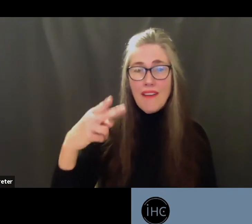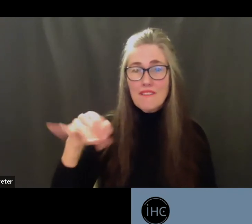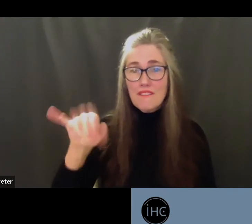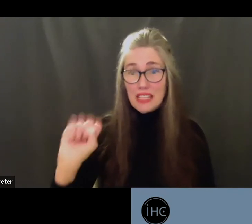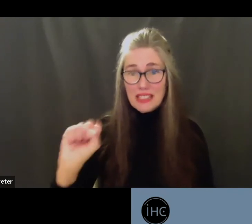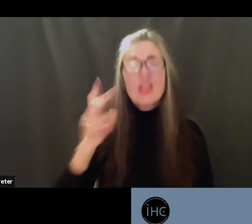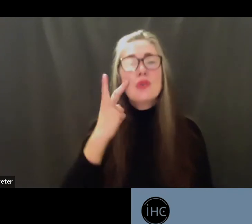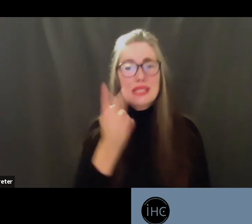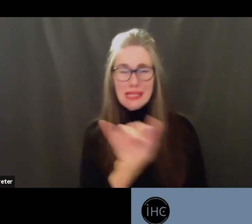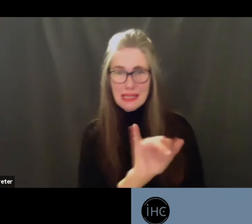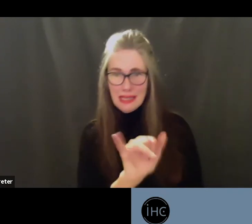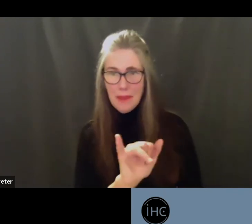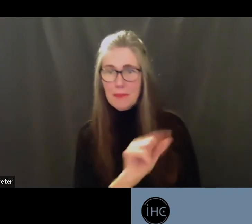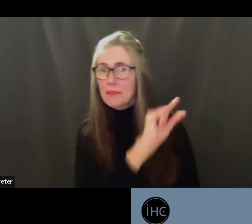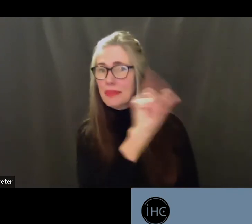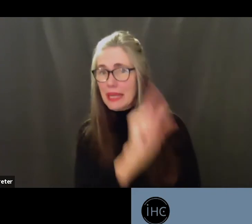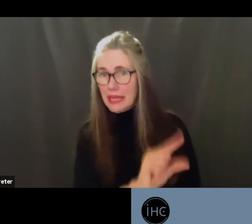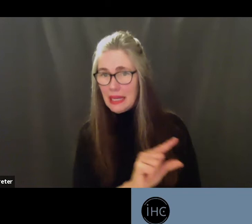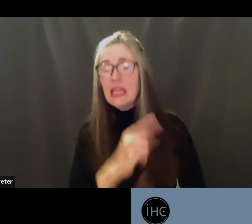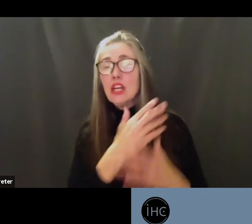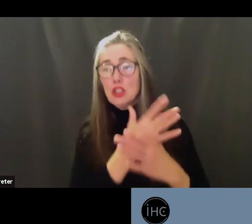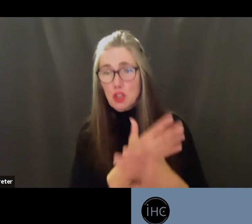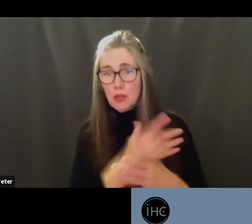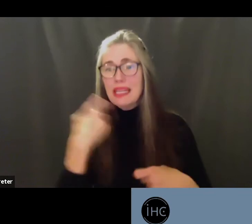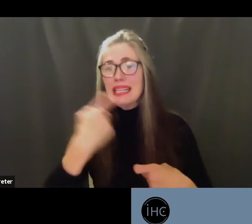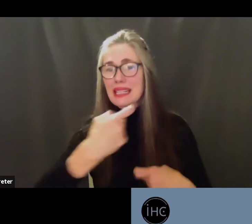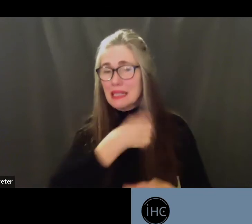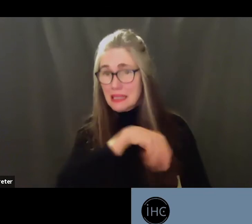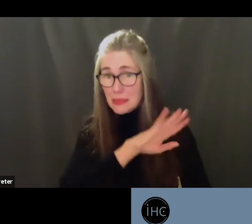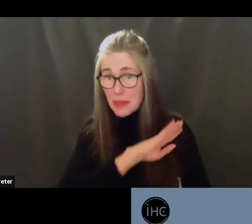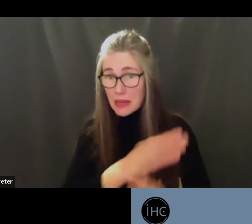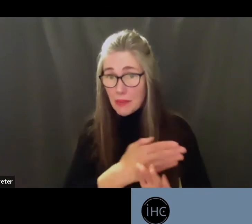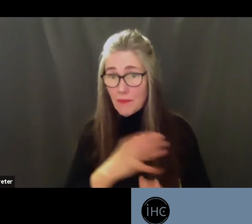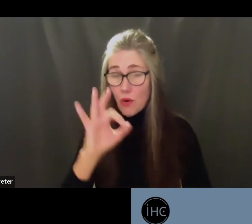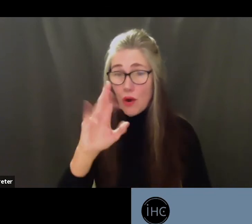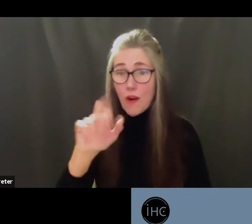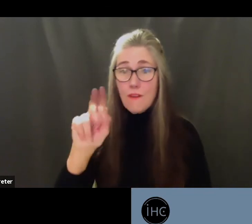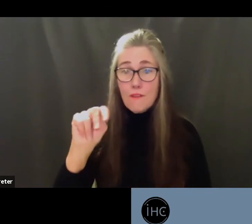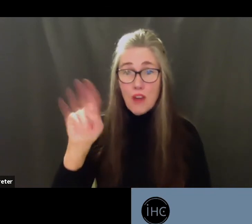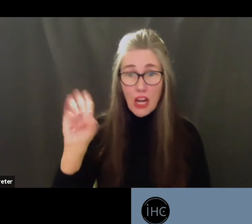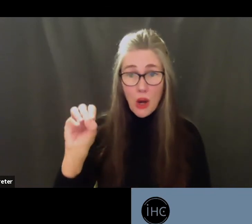and Germany, you had it in Spain in the 1930s, before Franco's coup, when